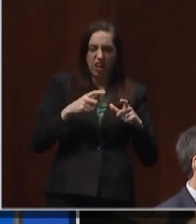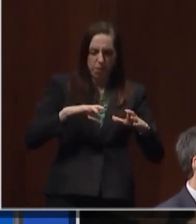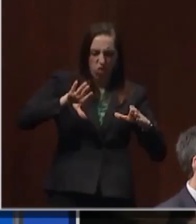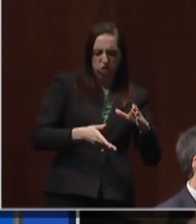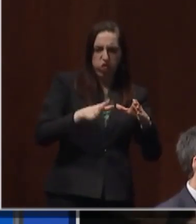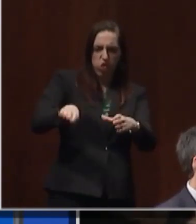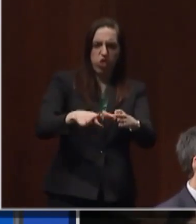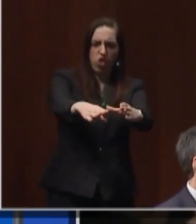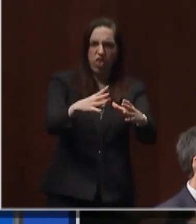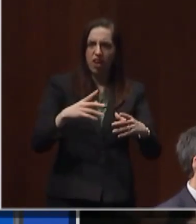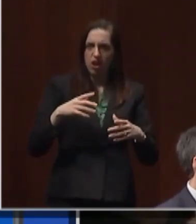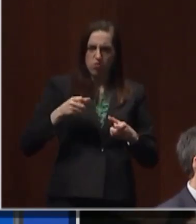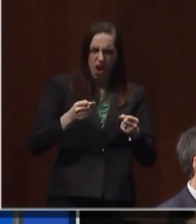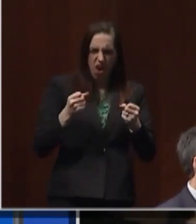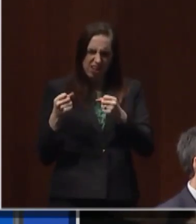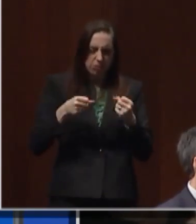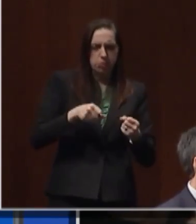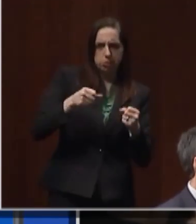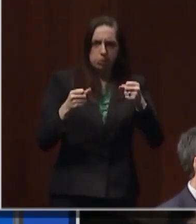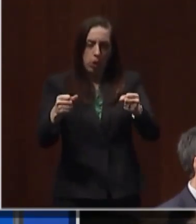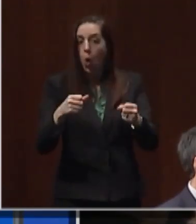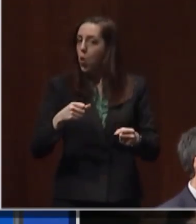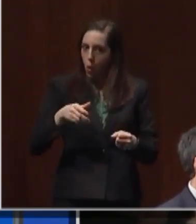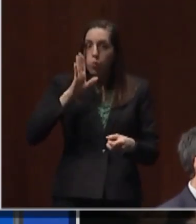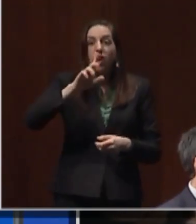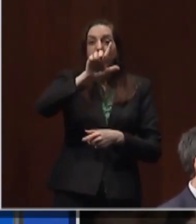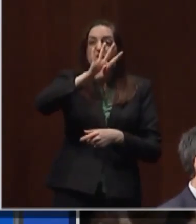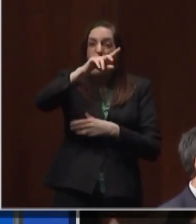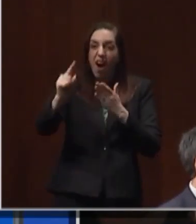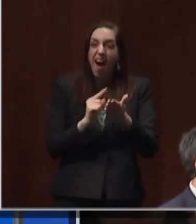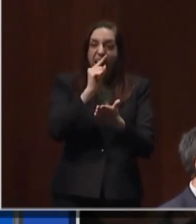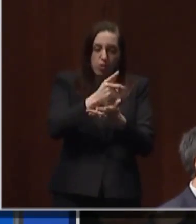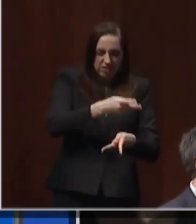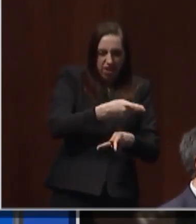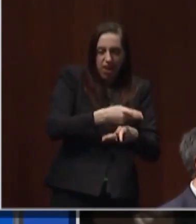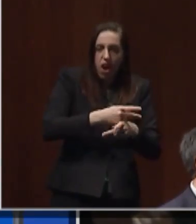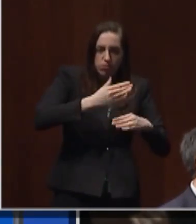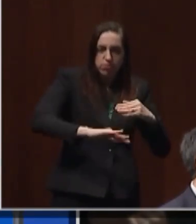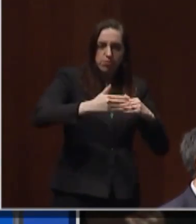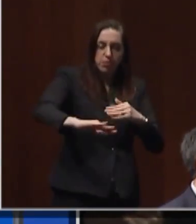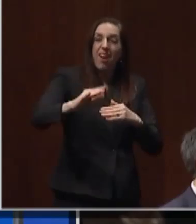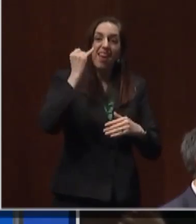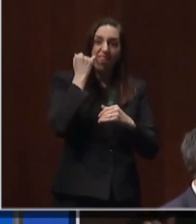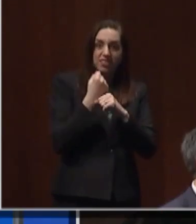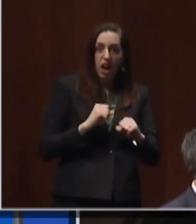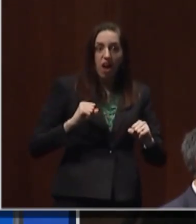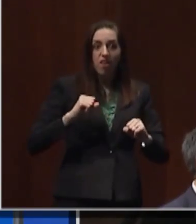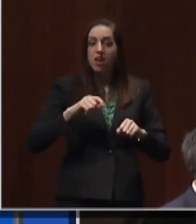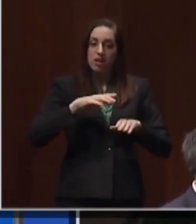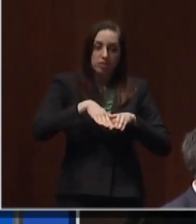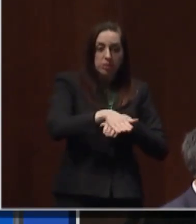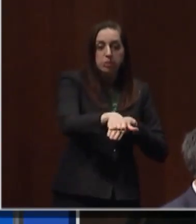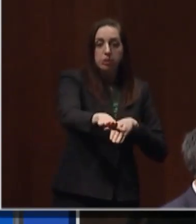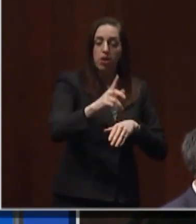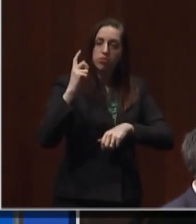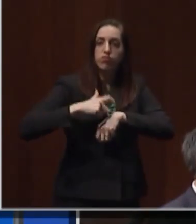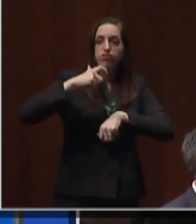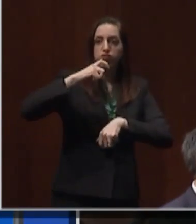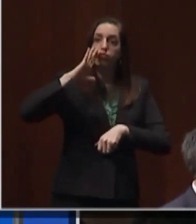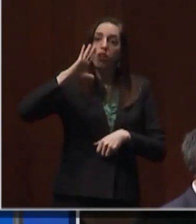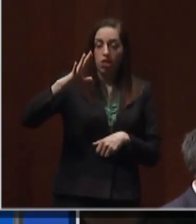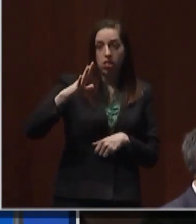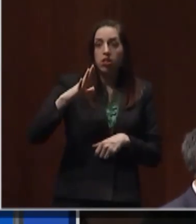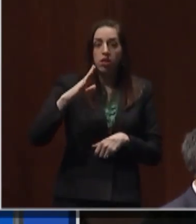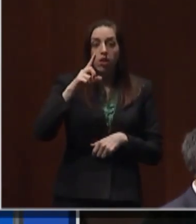within 24 hours. For those potholes where safety and infrastructure will require additional time,